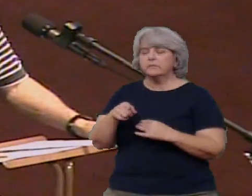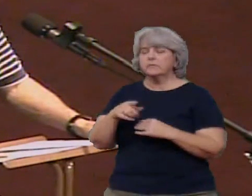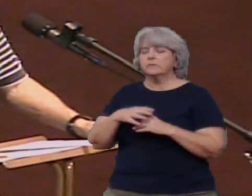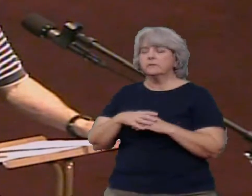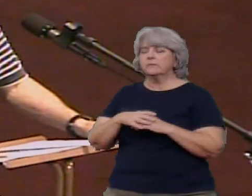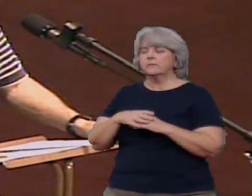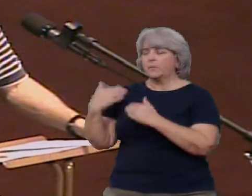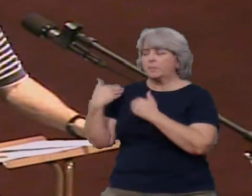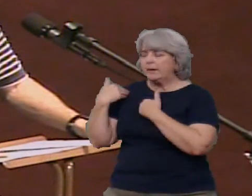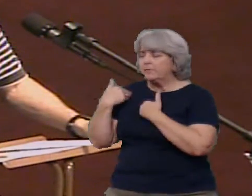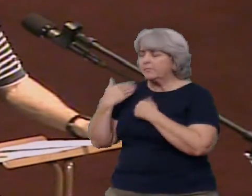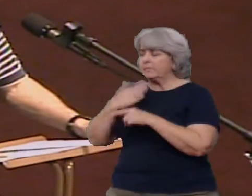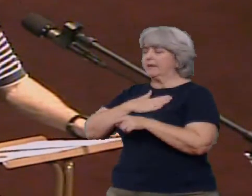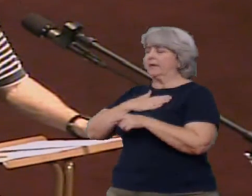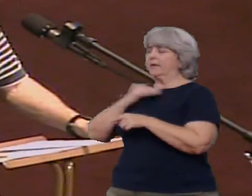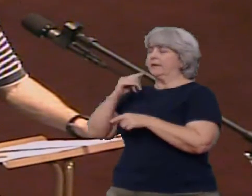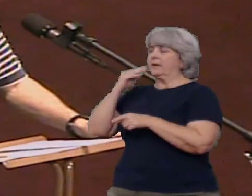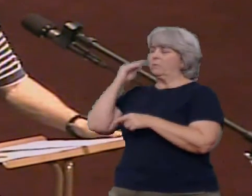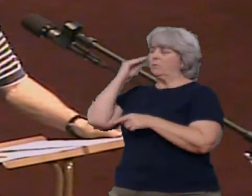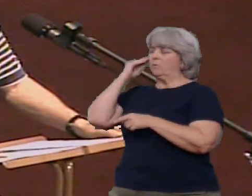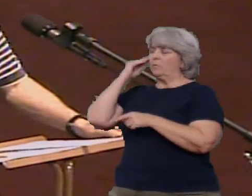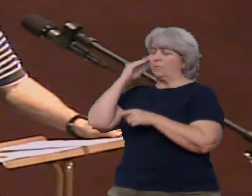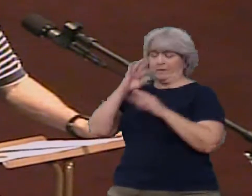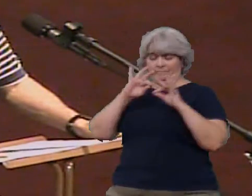at home, our family here.